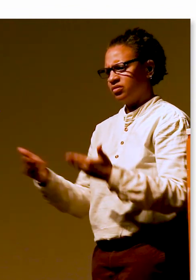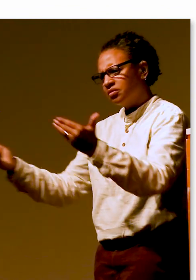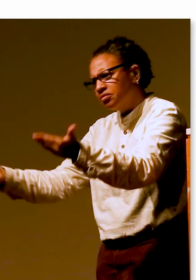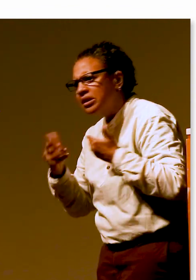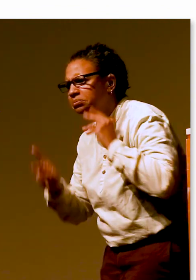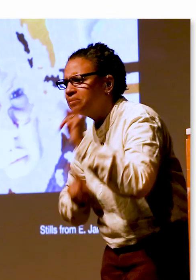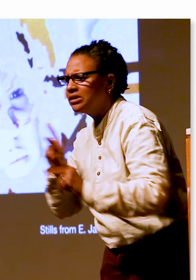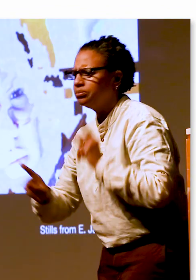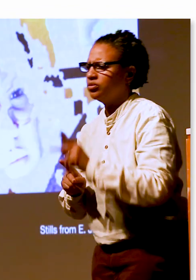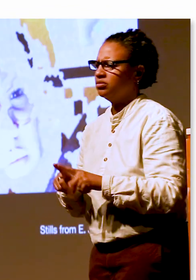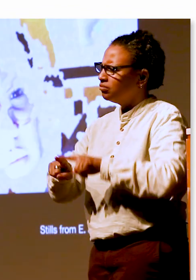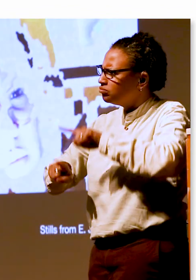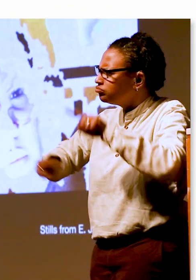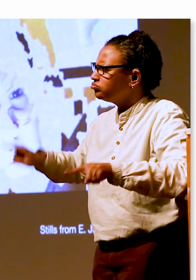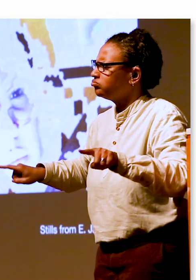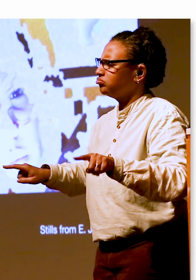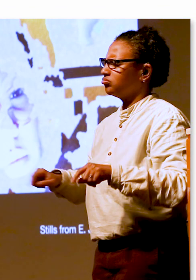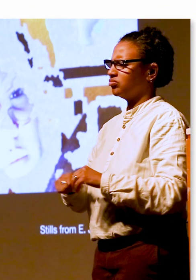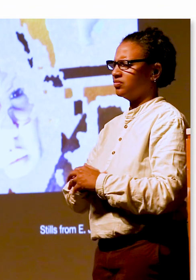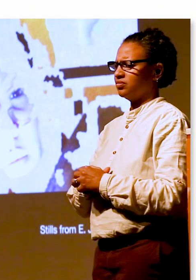And so I also,